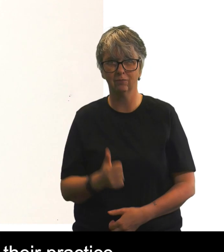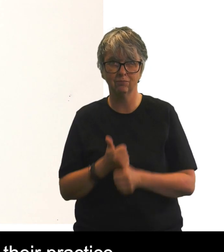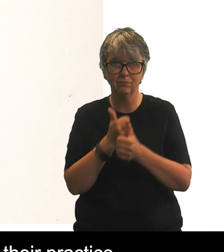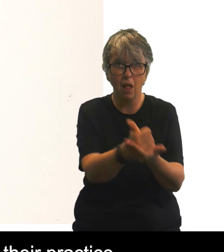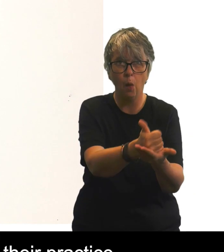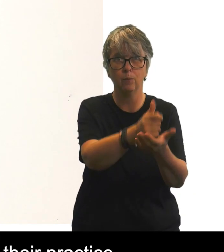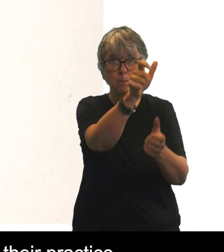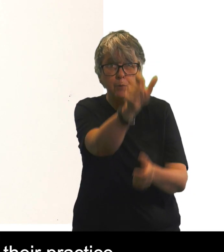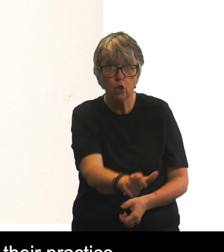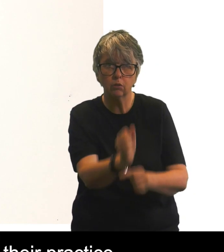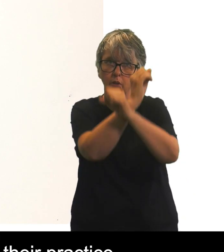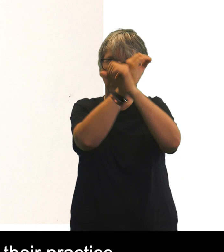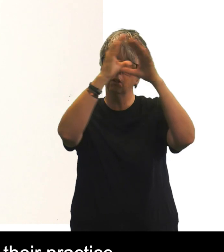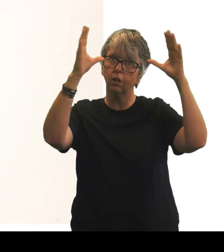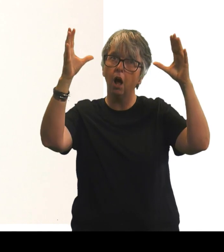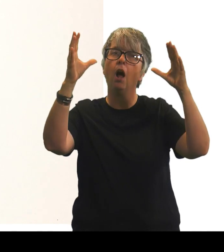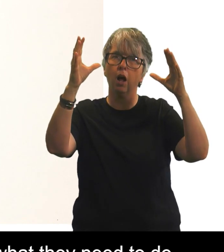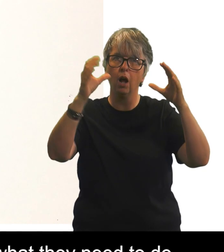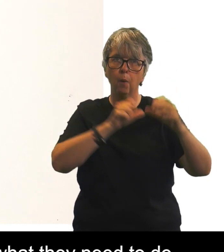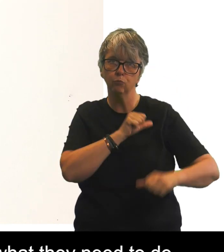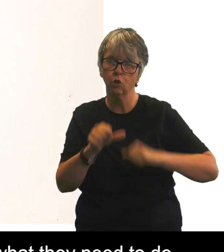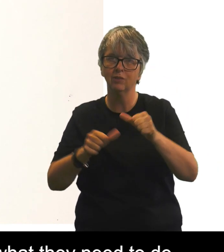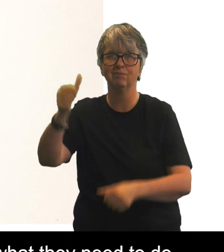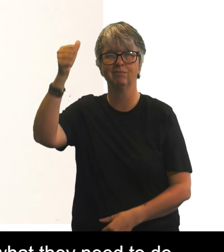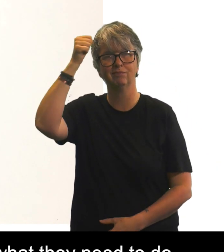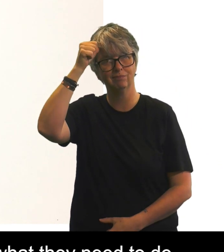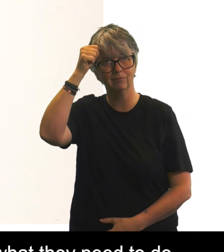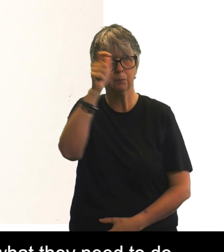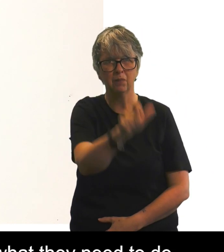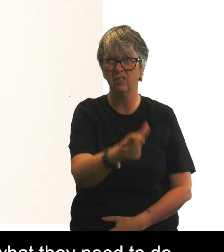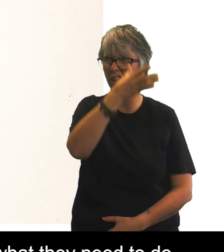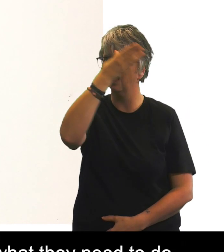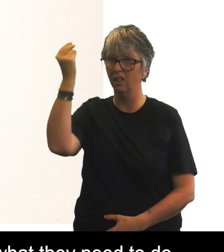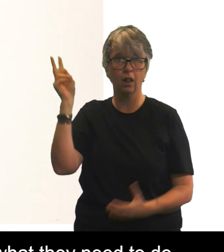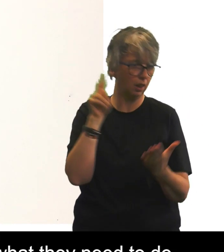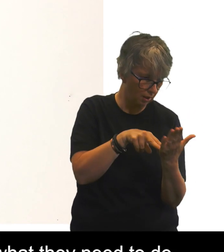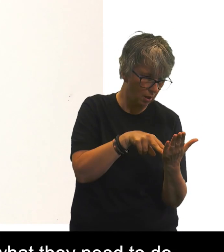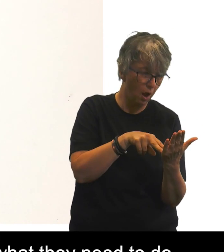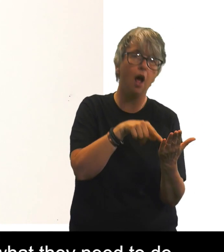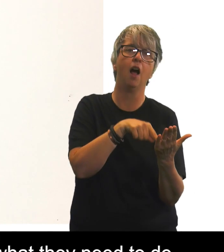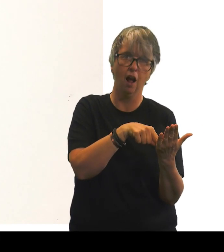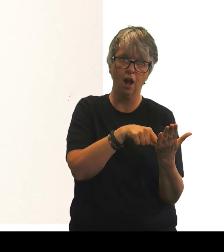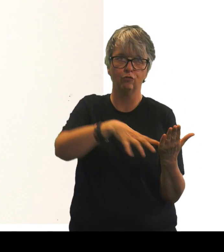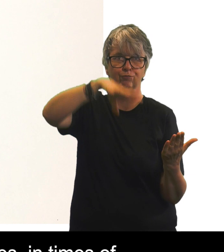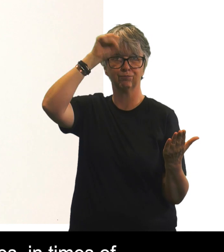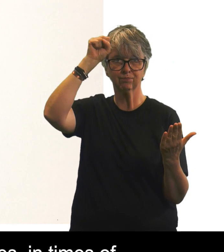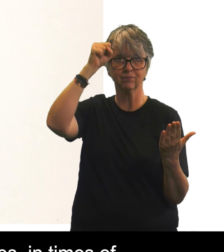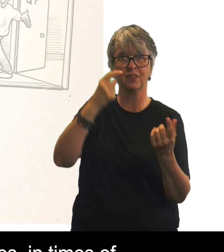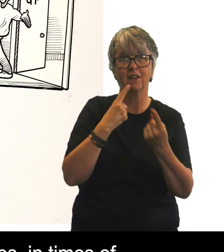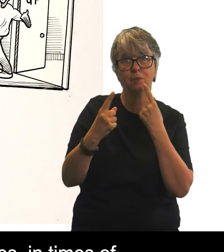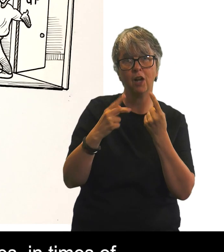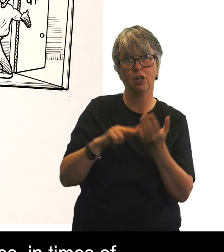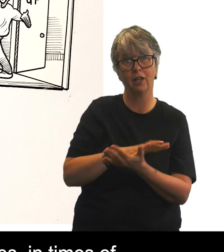when to get back in touch with their practice. It reminds people in a simple way of what they need to do. It